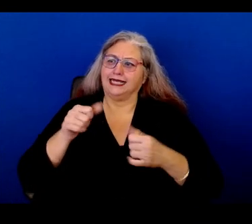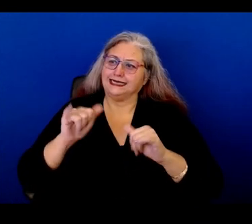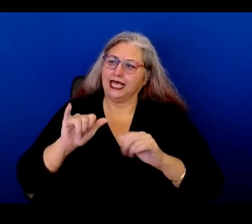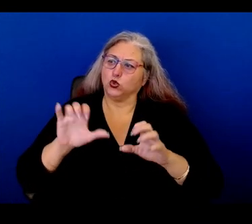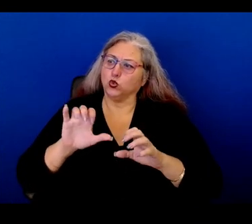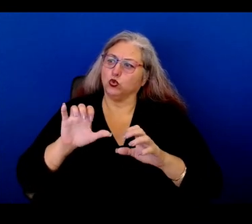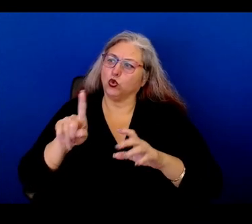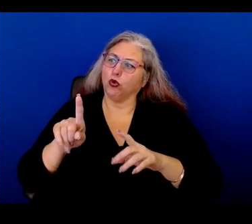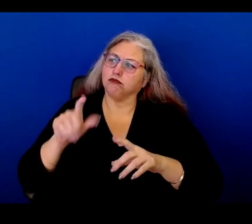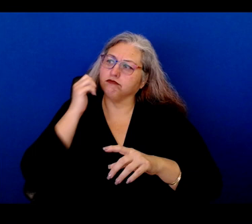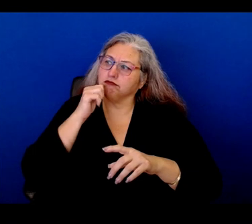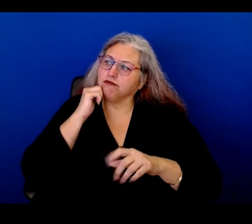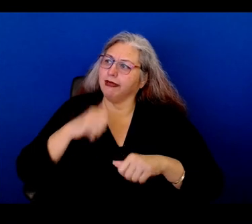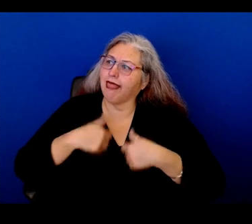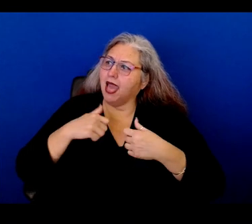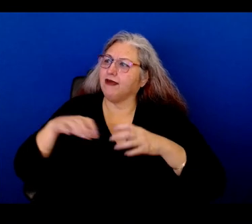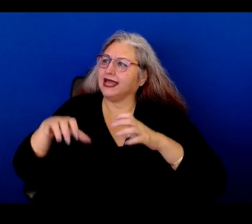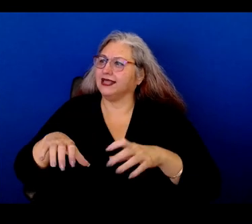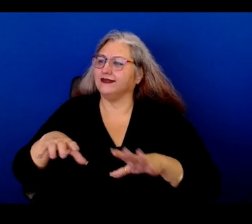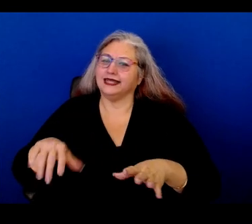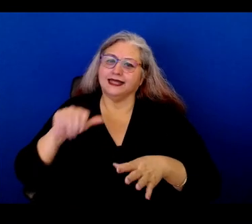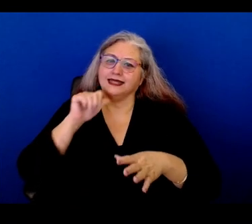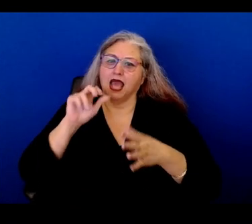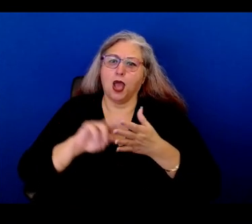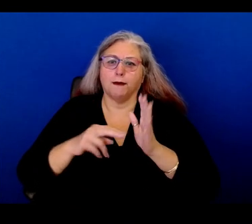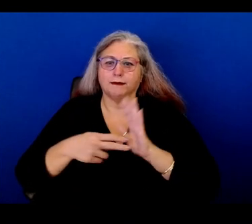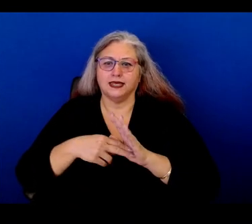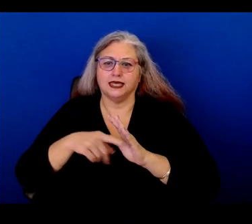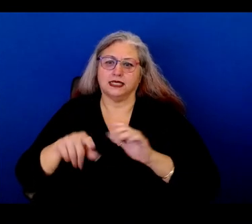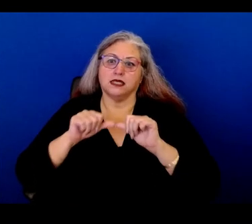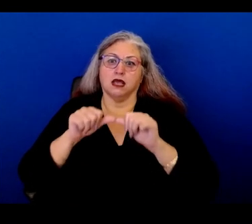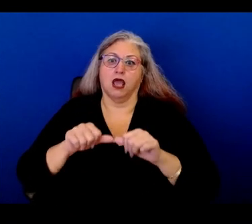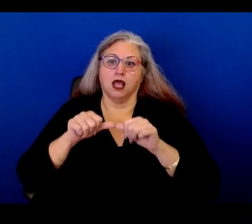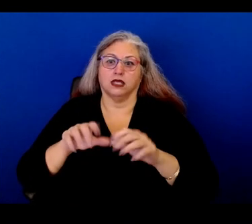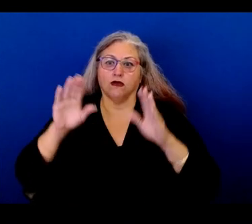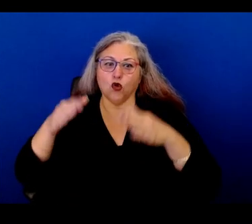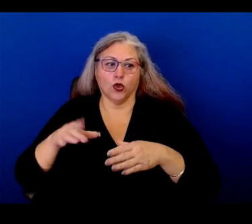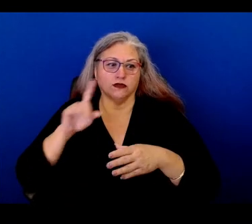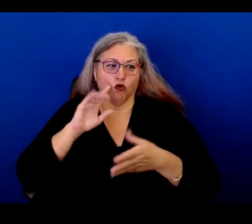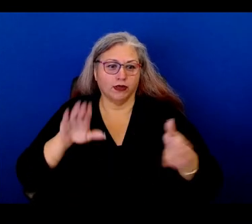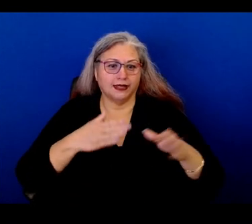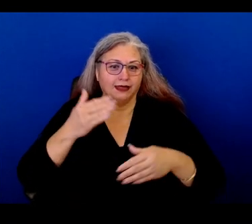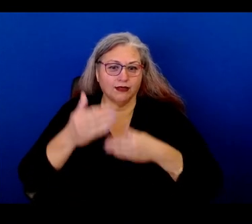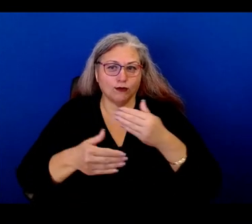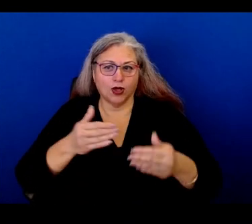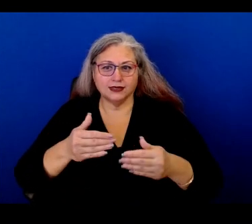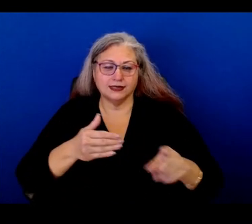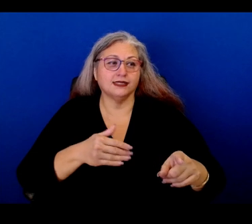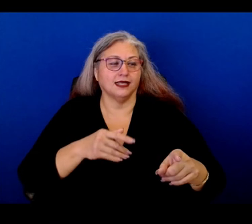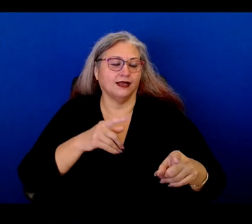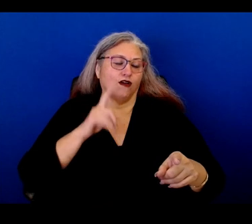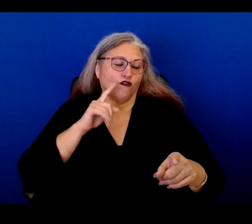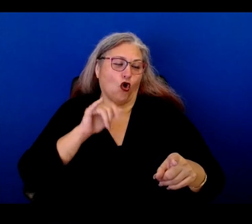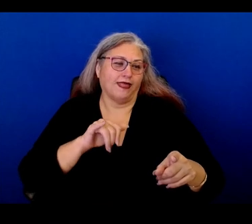do your activities of daily living, it's not like this, you know, this constant focus on the death process to the betterment of the